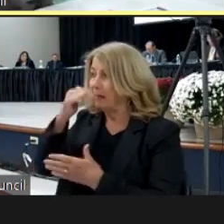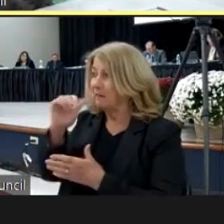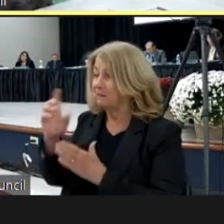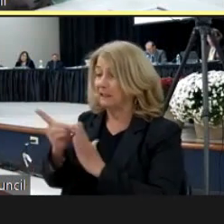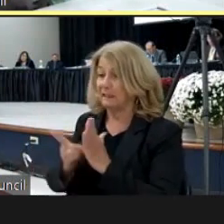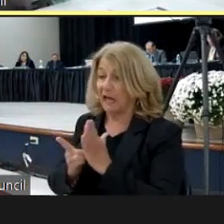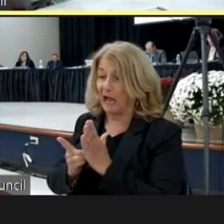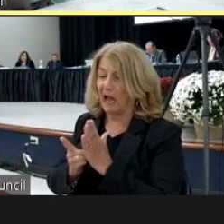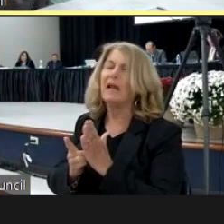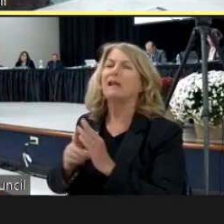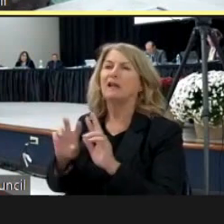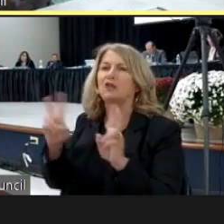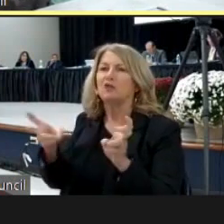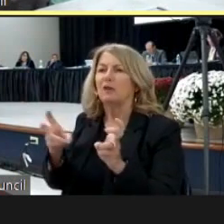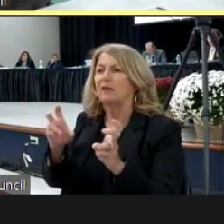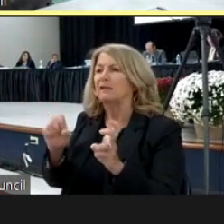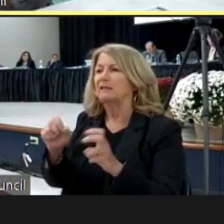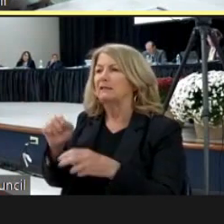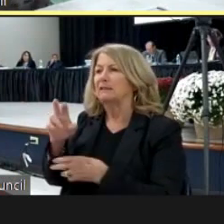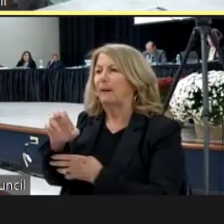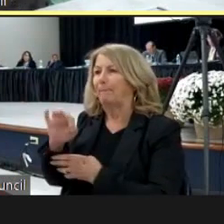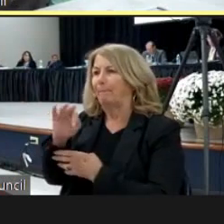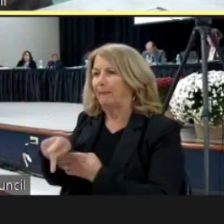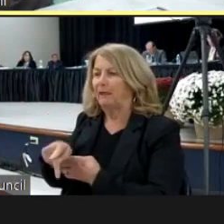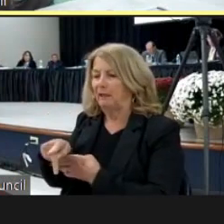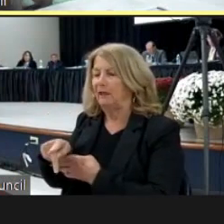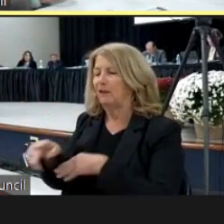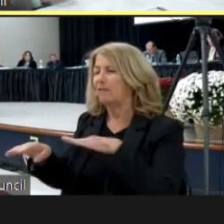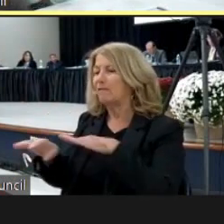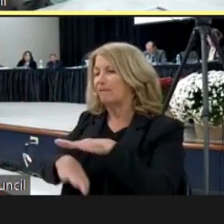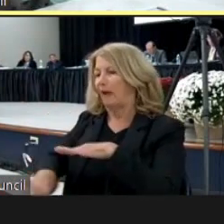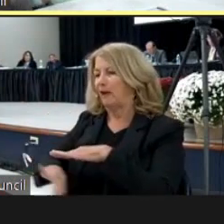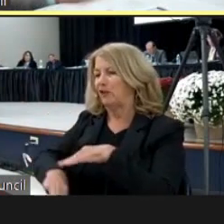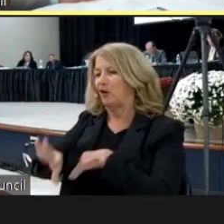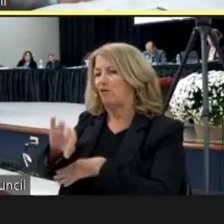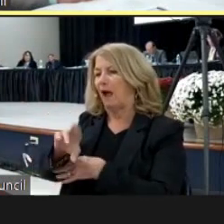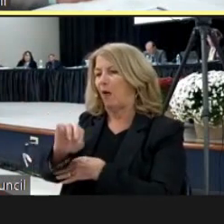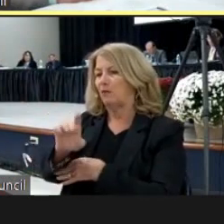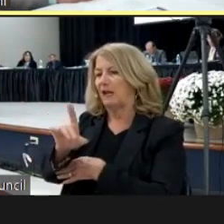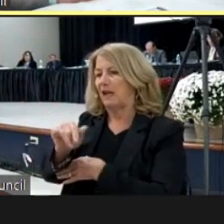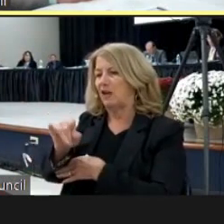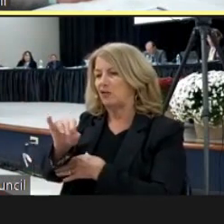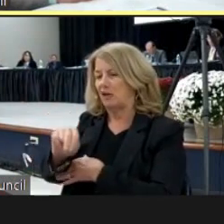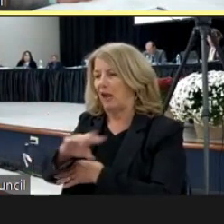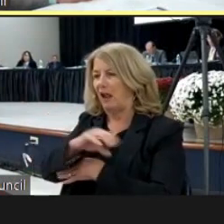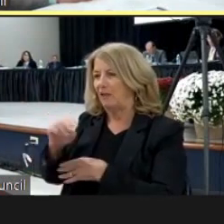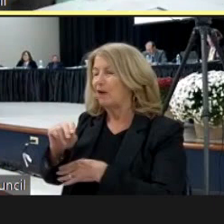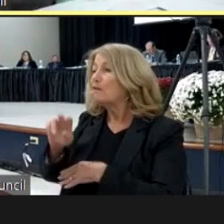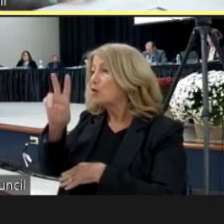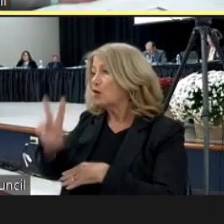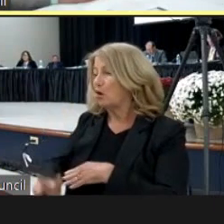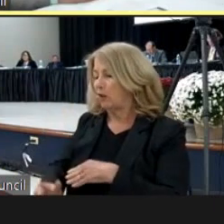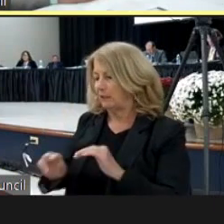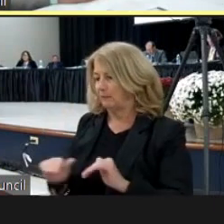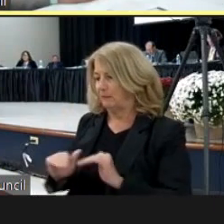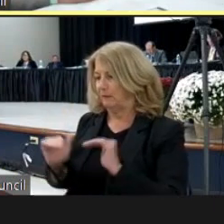issues and the sunk costs, things you have to do in the foundation and in the vertical spacing of the garage to allow for